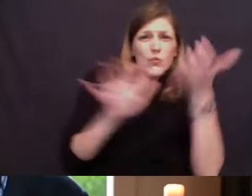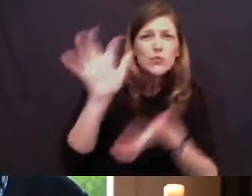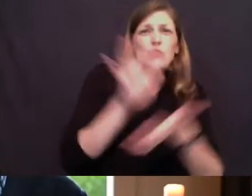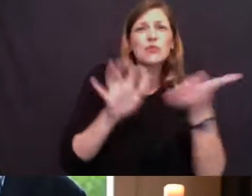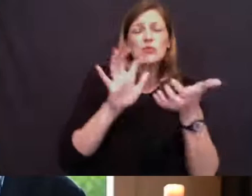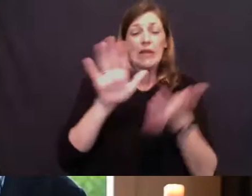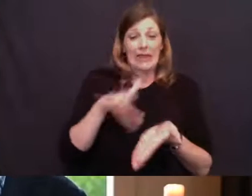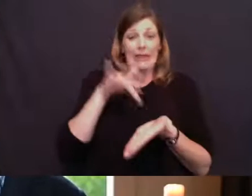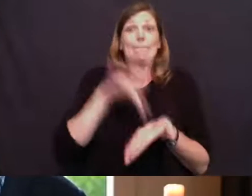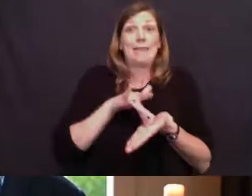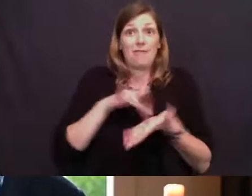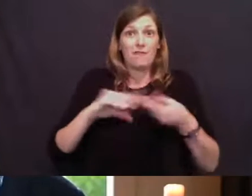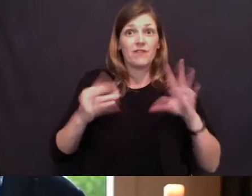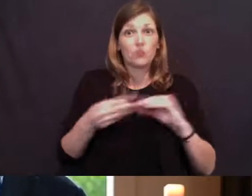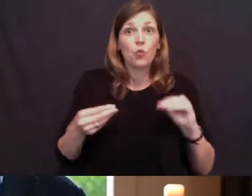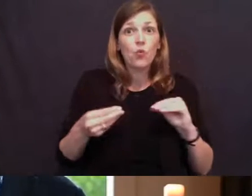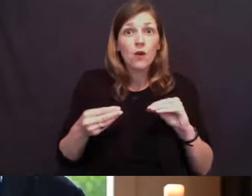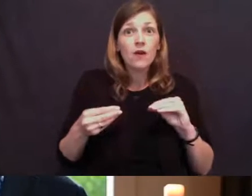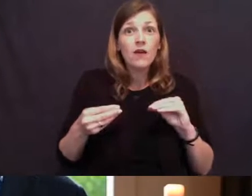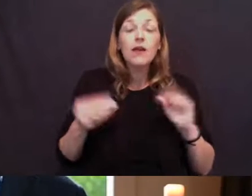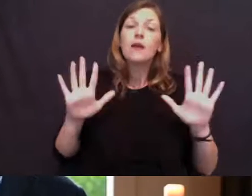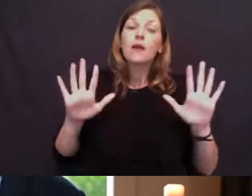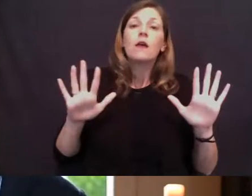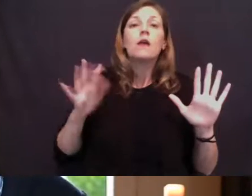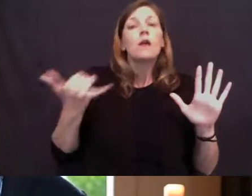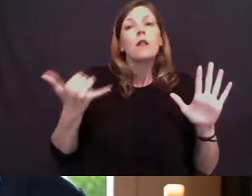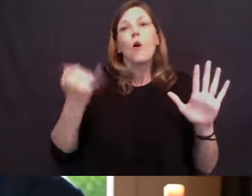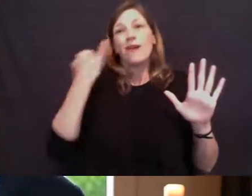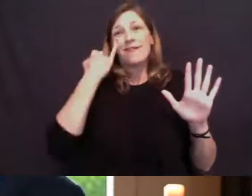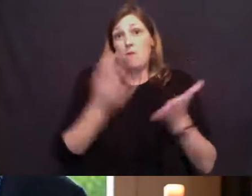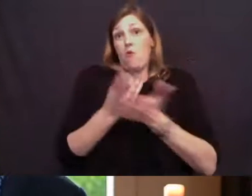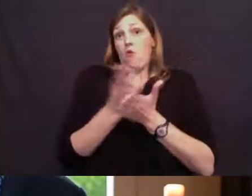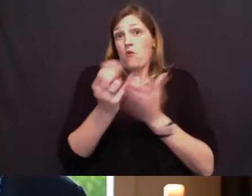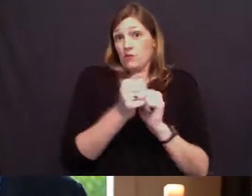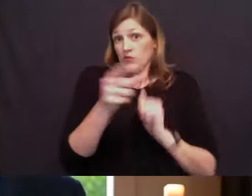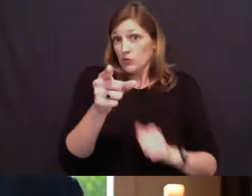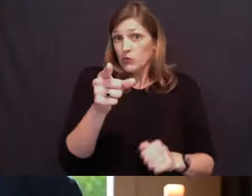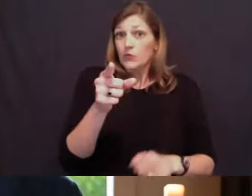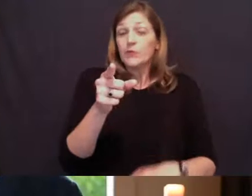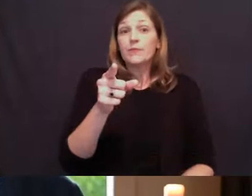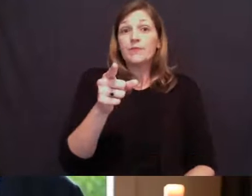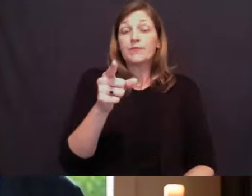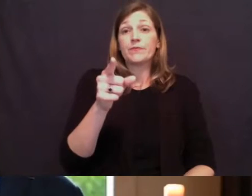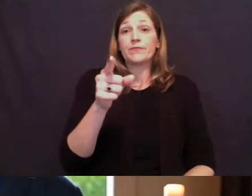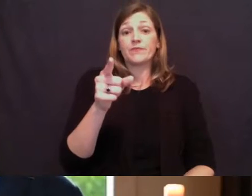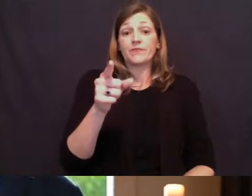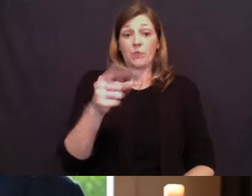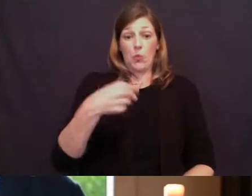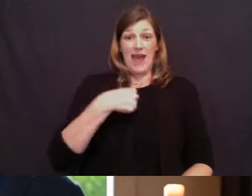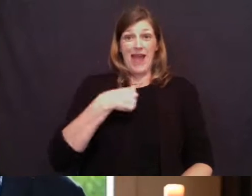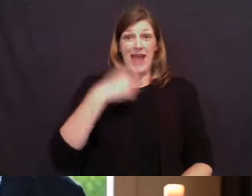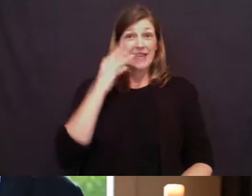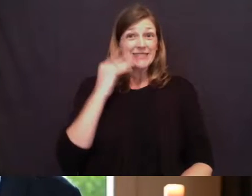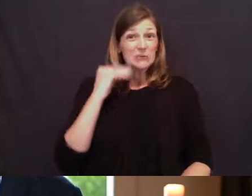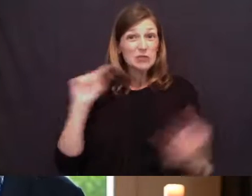in the middle of this story. Now, if I were to be honest with you, when I experience pain and